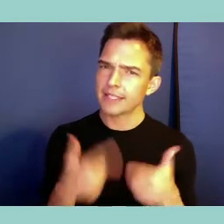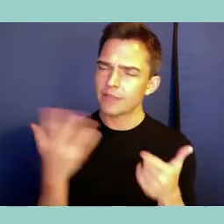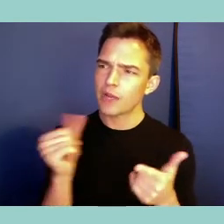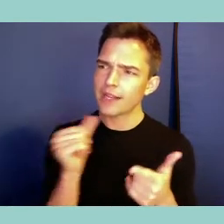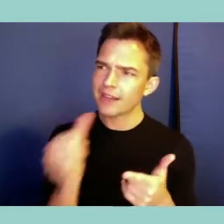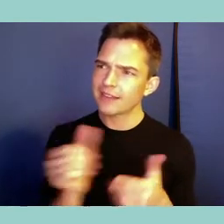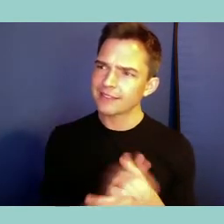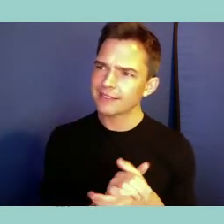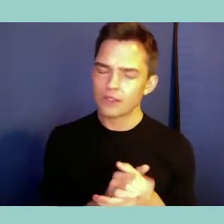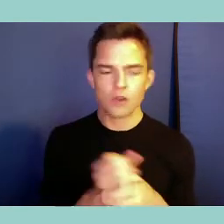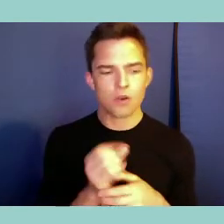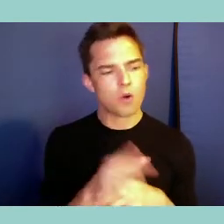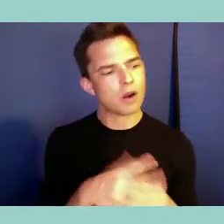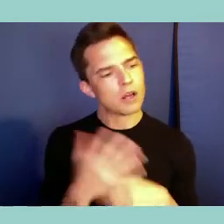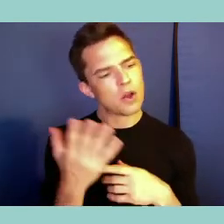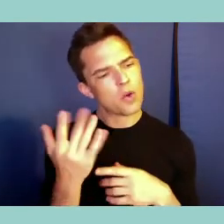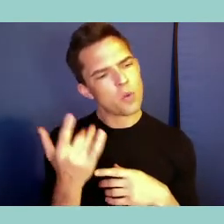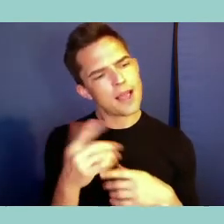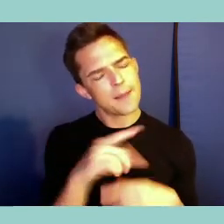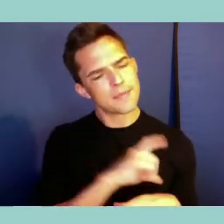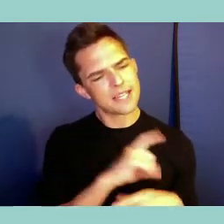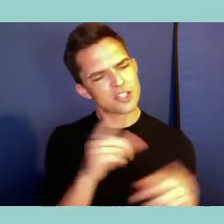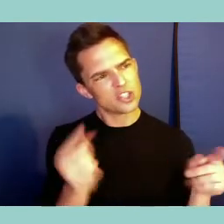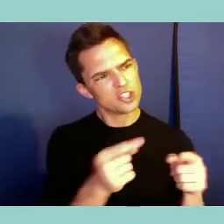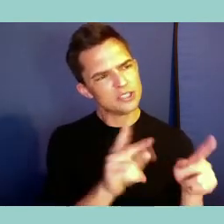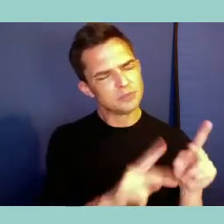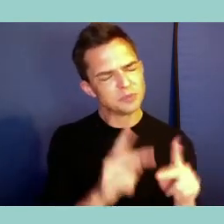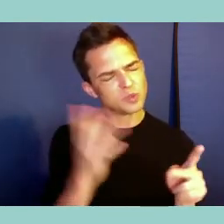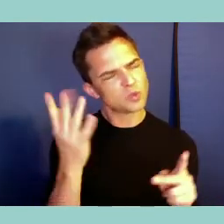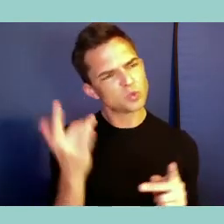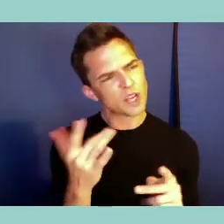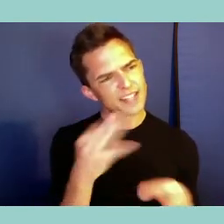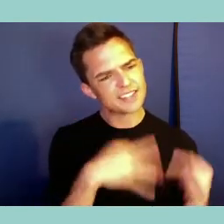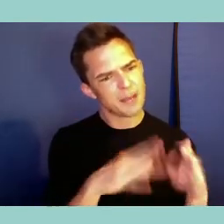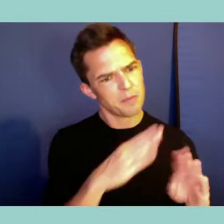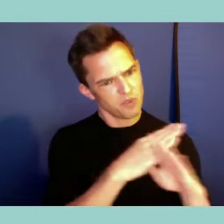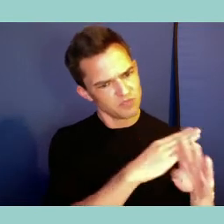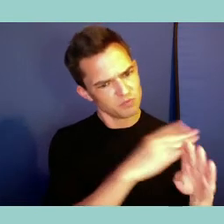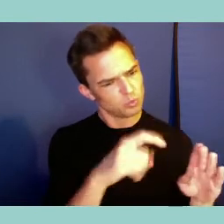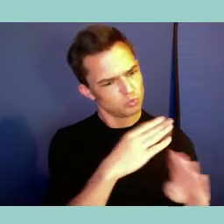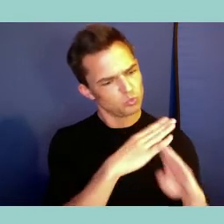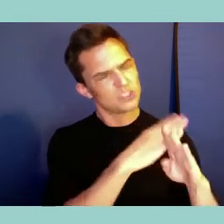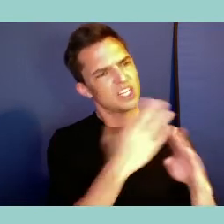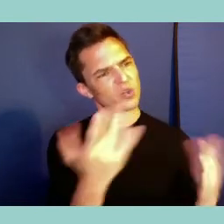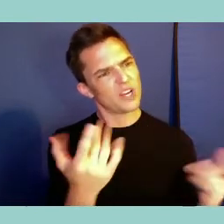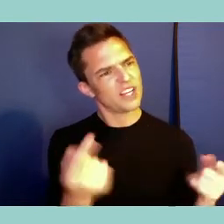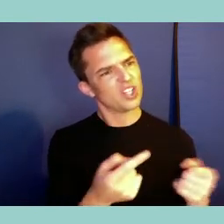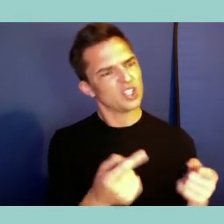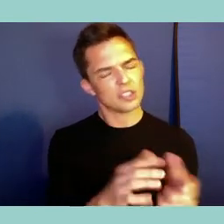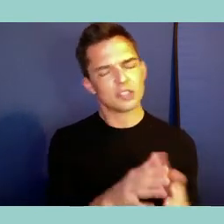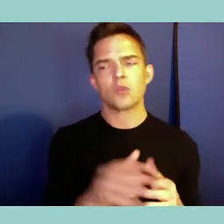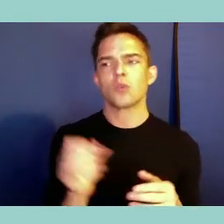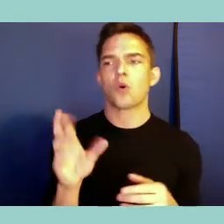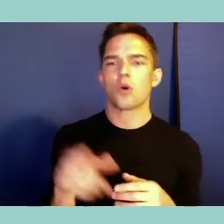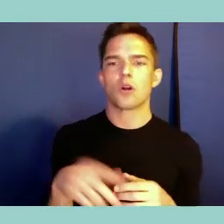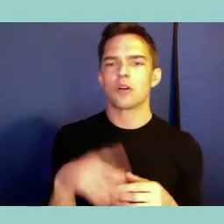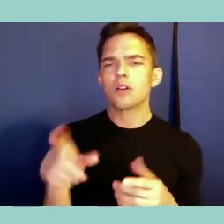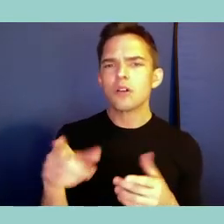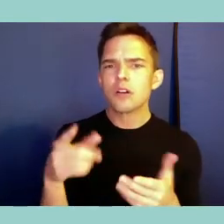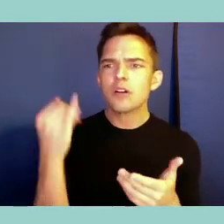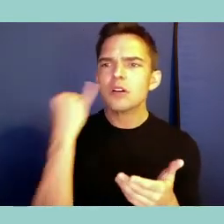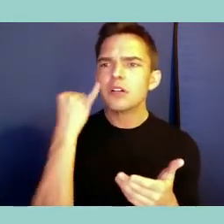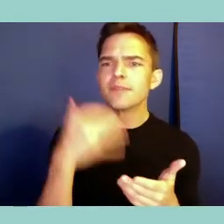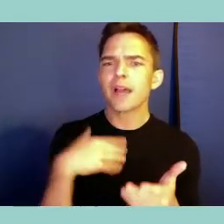a place to live? Or why are the police hurting people instead of protecting them?